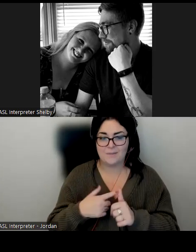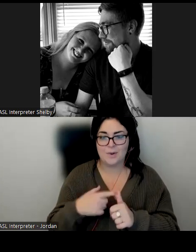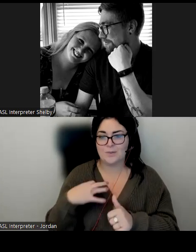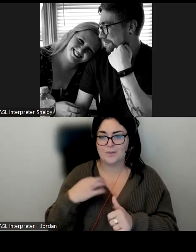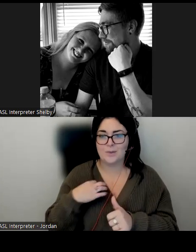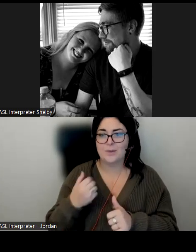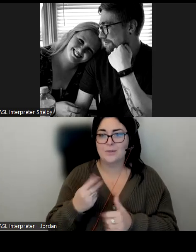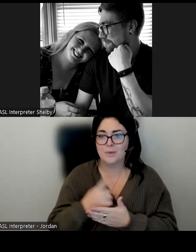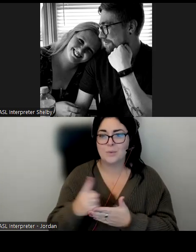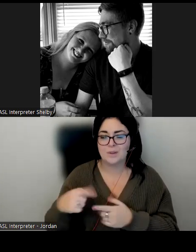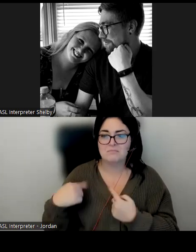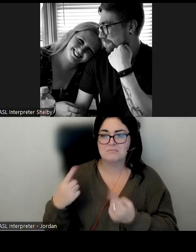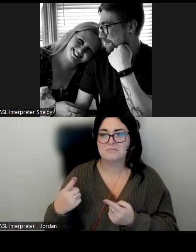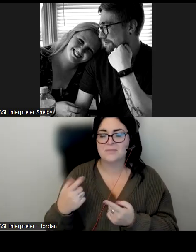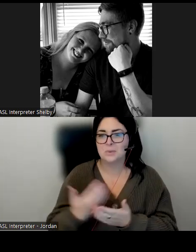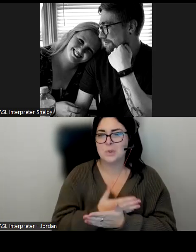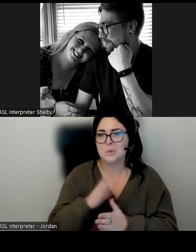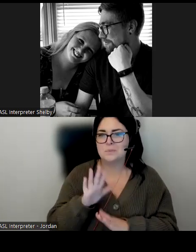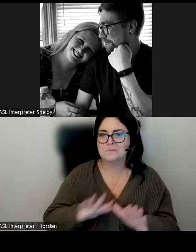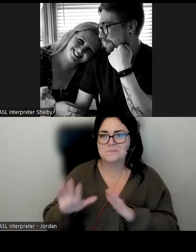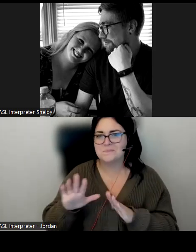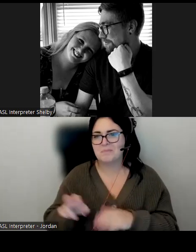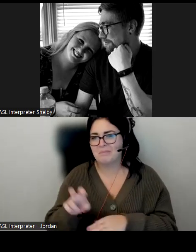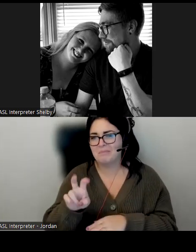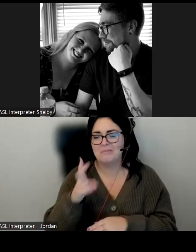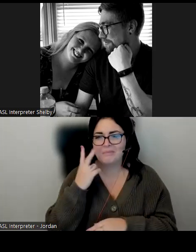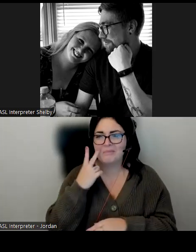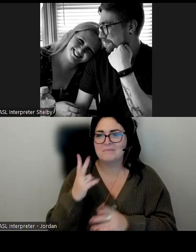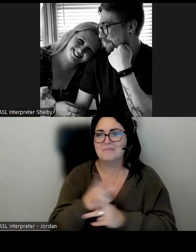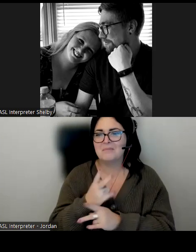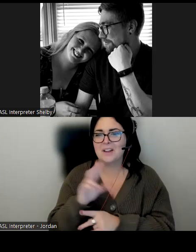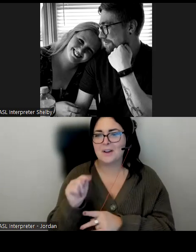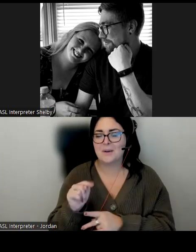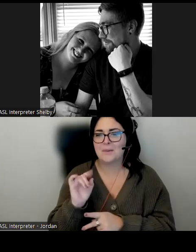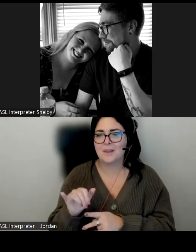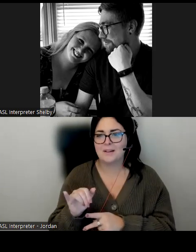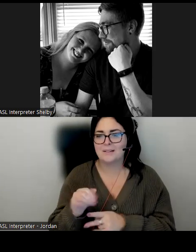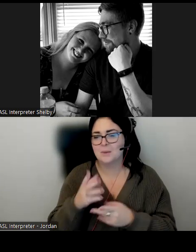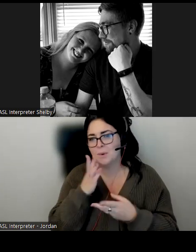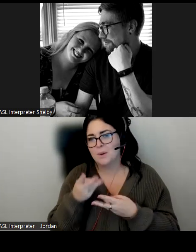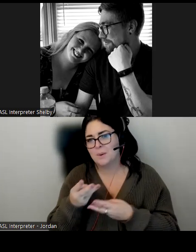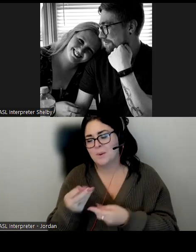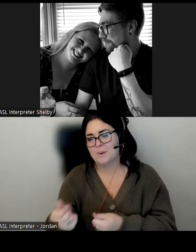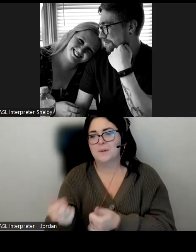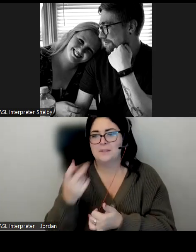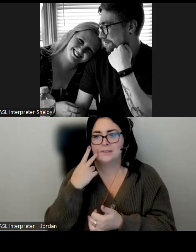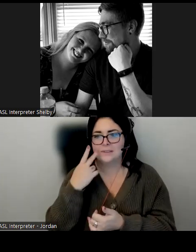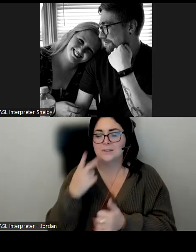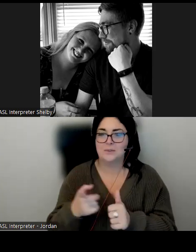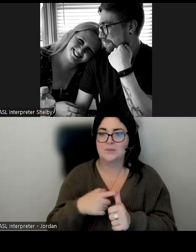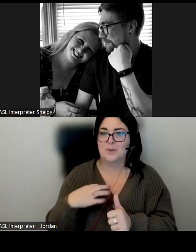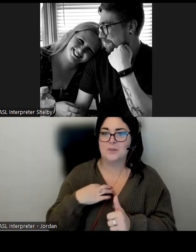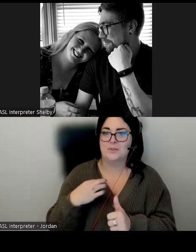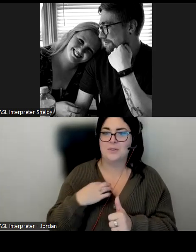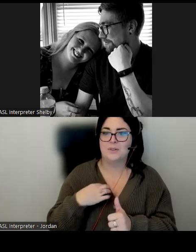ago, so it's a bit of a new area for us. And so we're just easing into it a little bit. So our first volunteer is